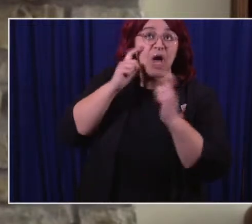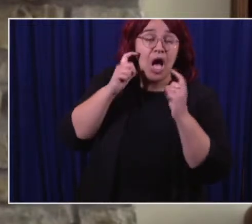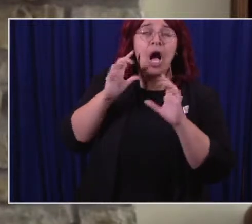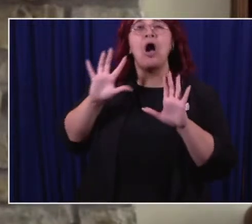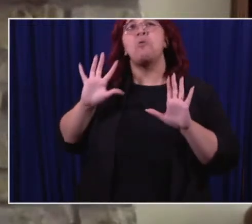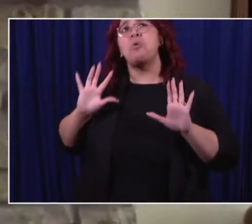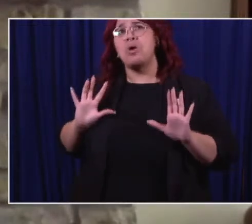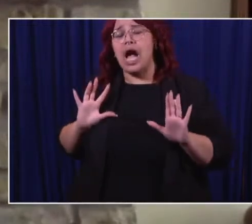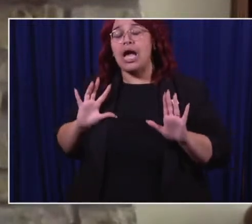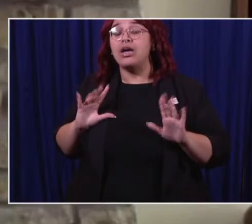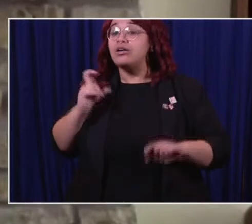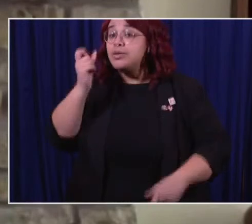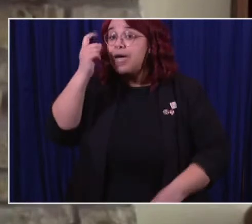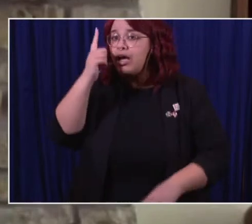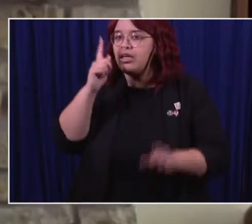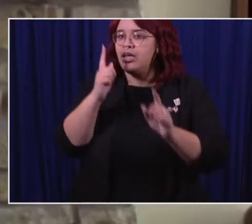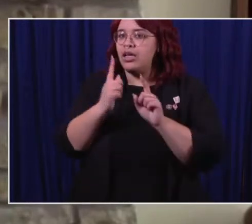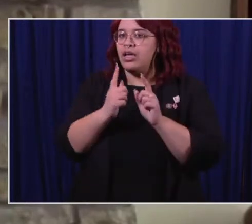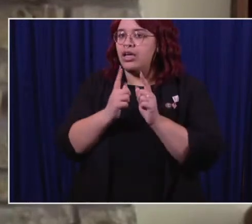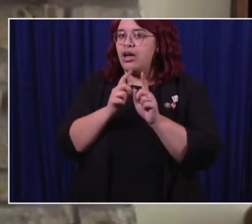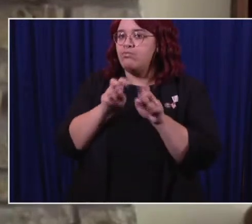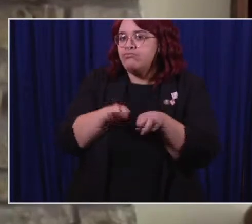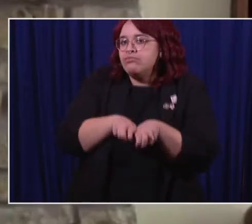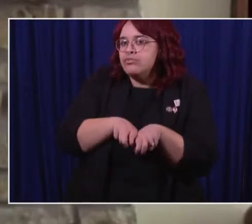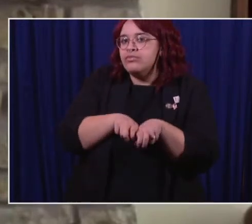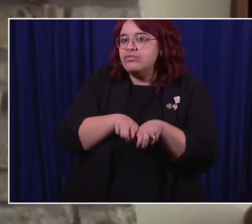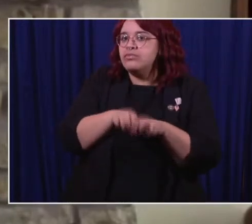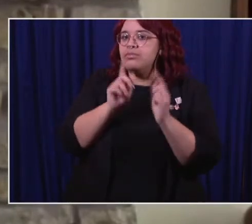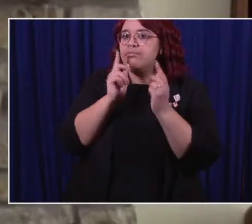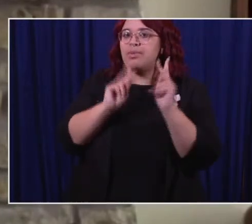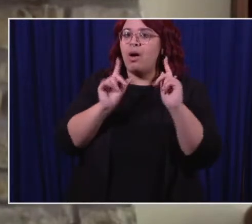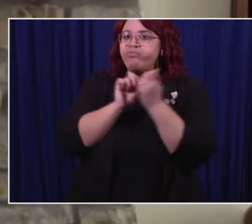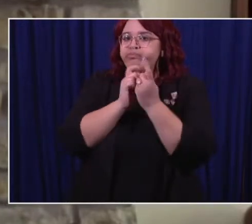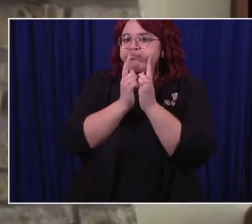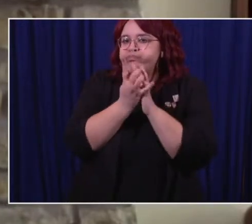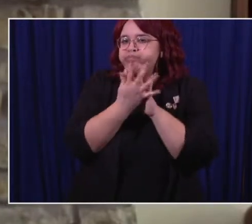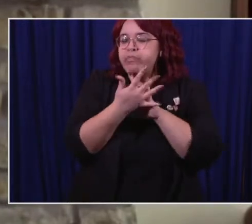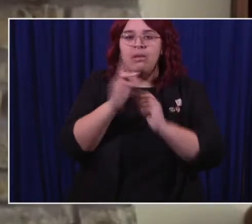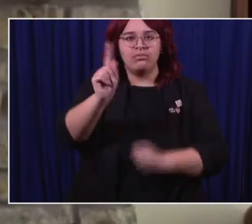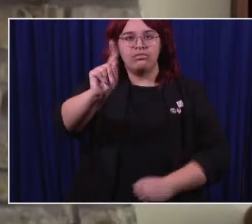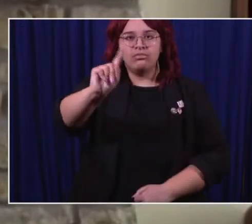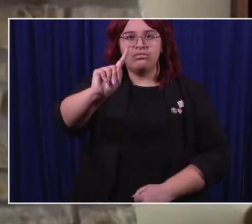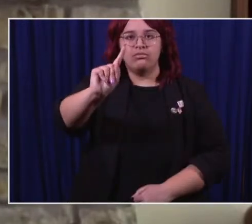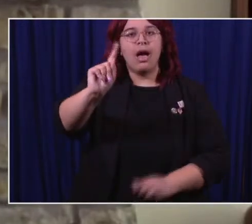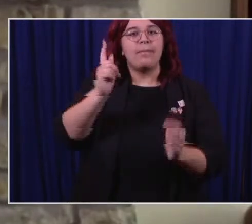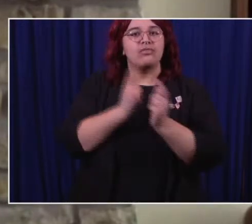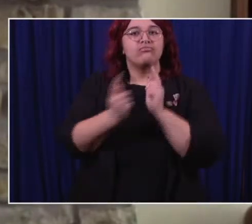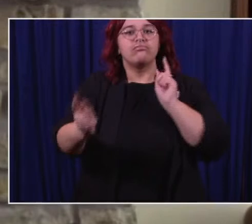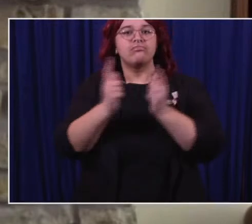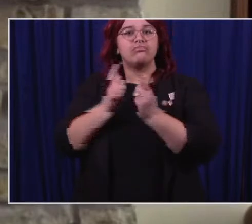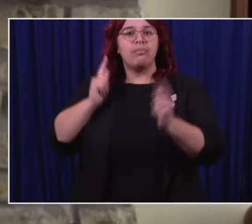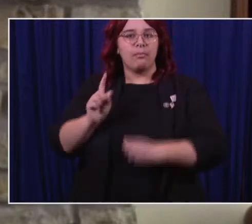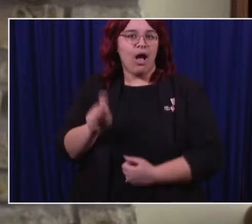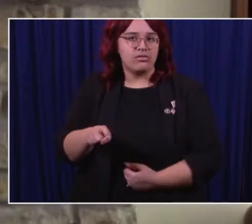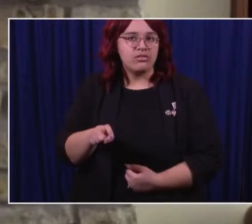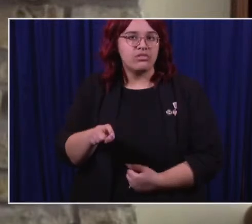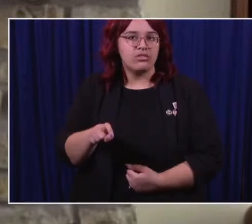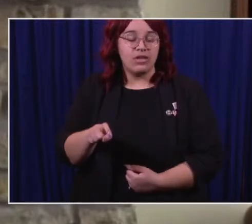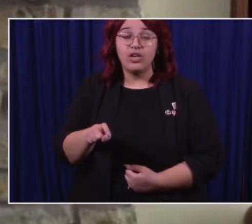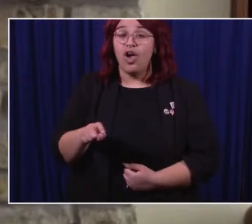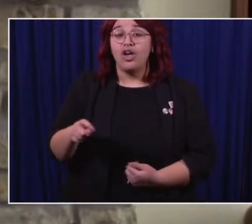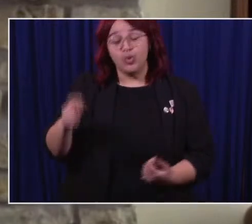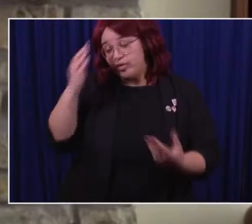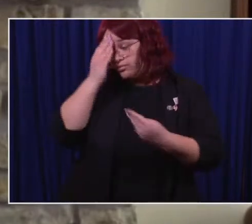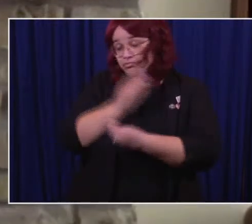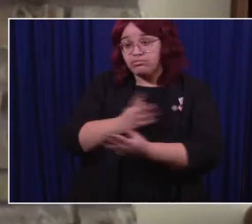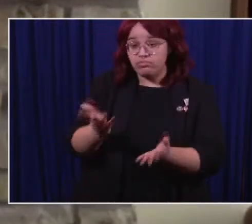have the distancing that is required. So what we have told them is we want to see your